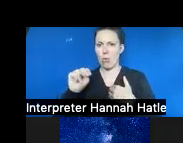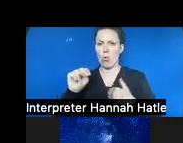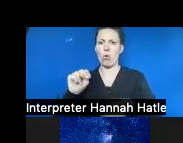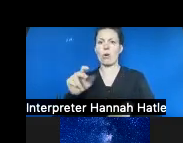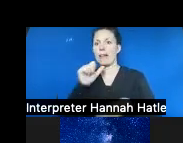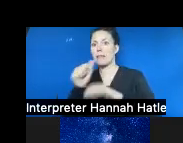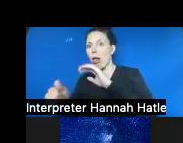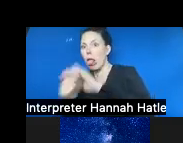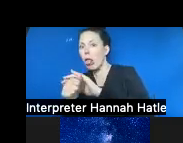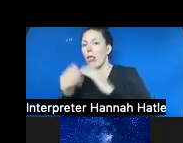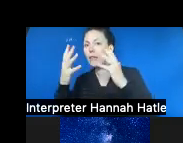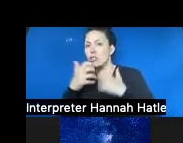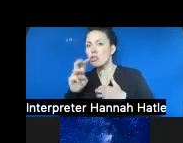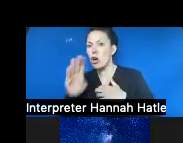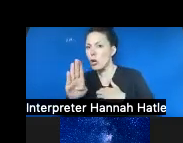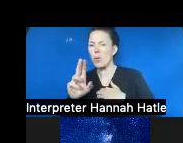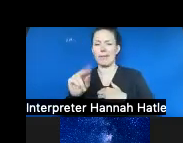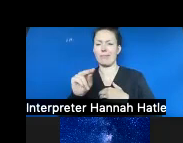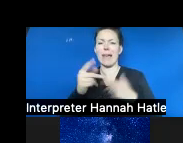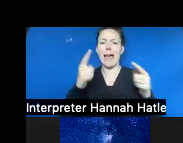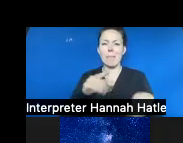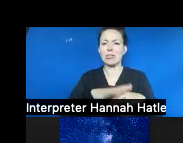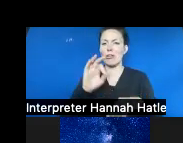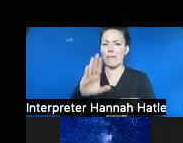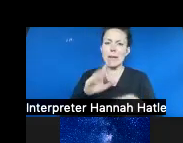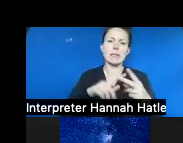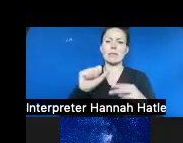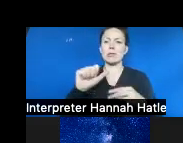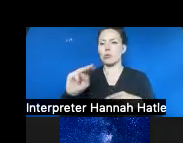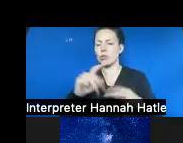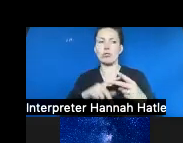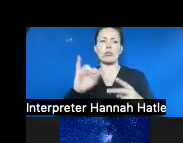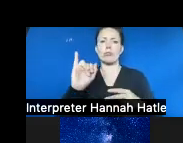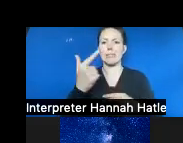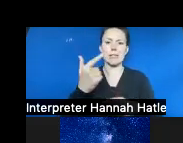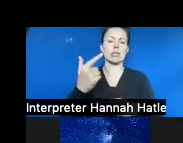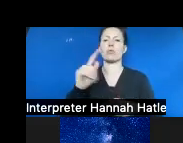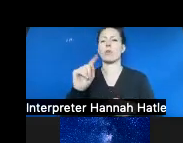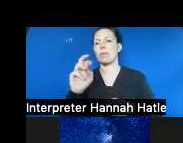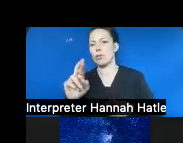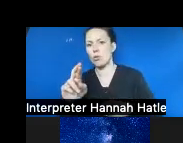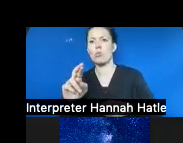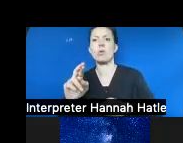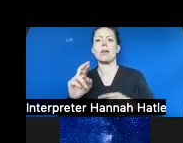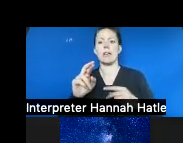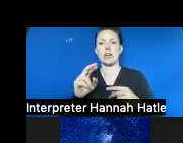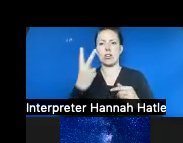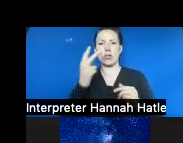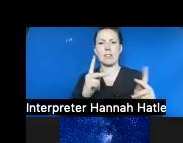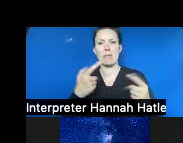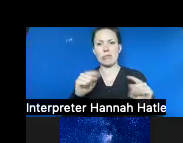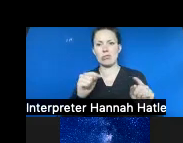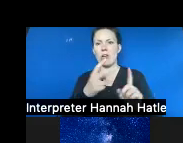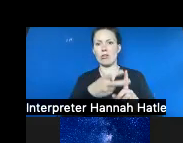faces. It's happening on Twitter. It's happening on Facebook, Instagram, all the places. There are recruiters constantly